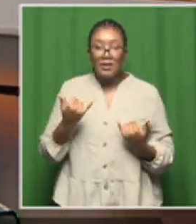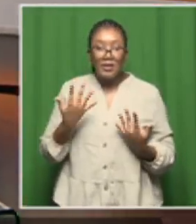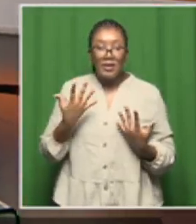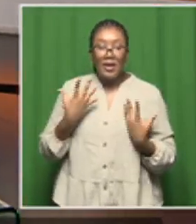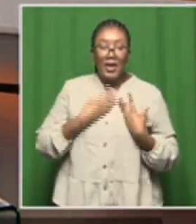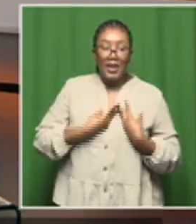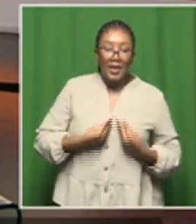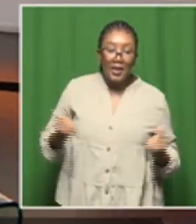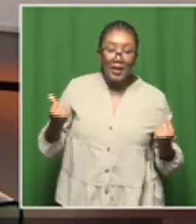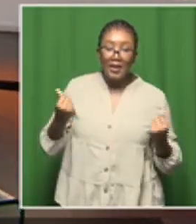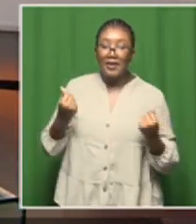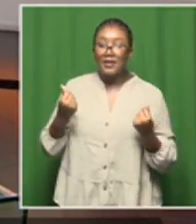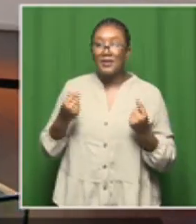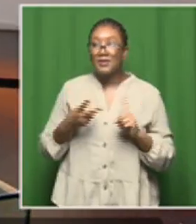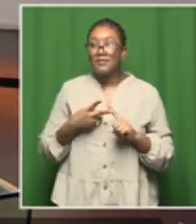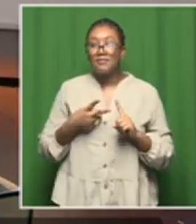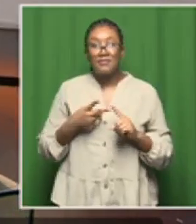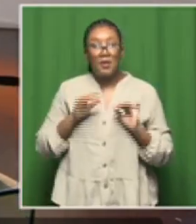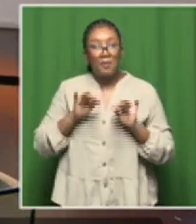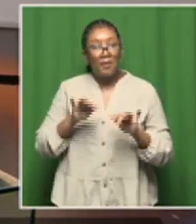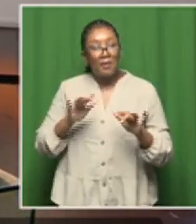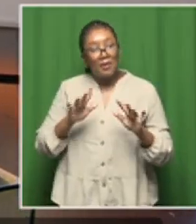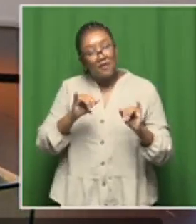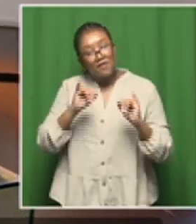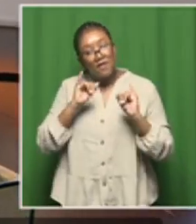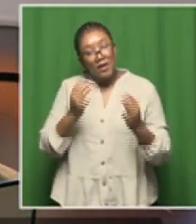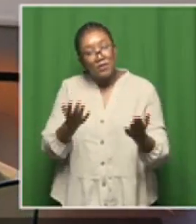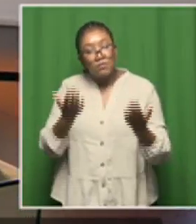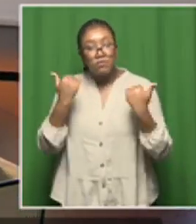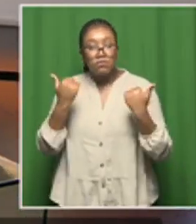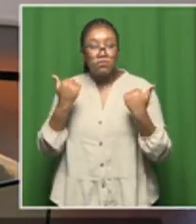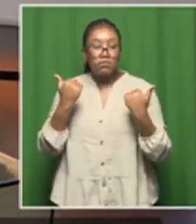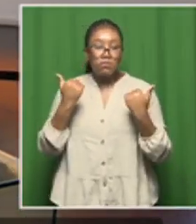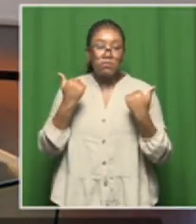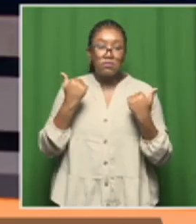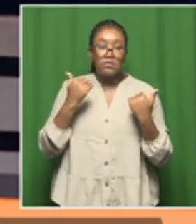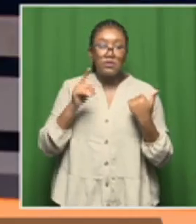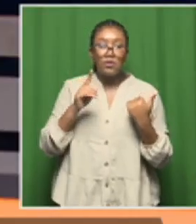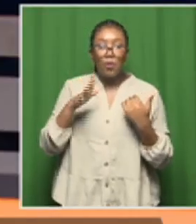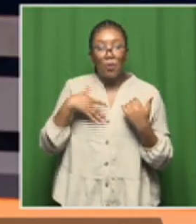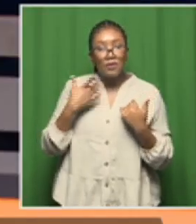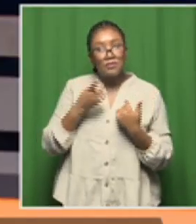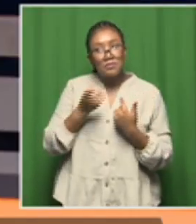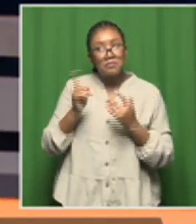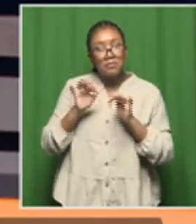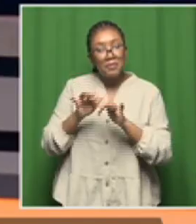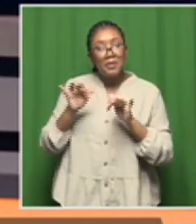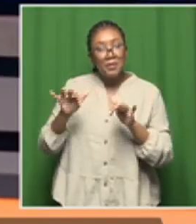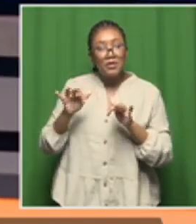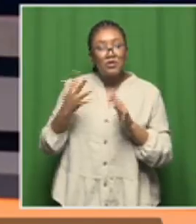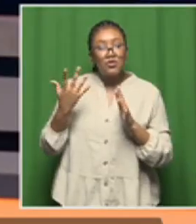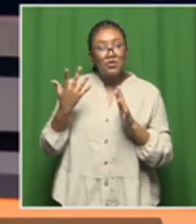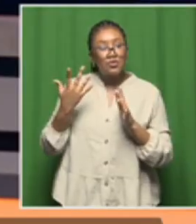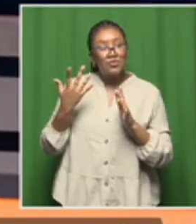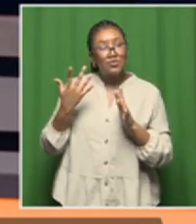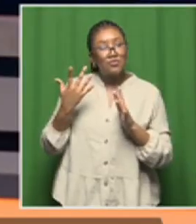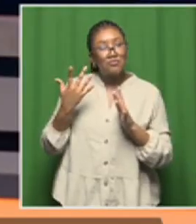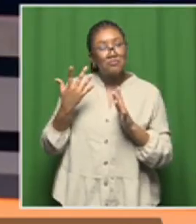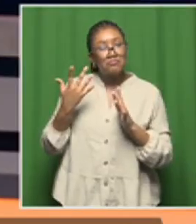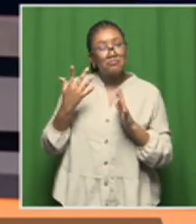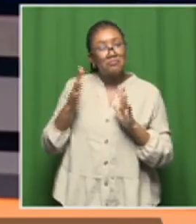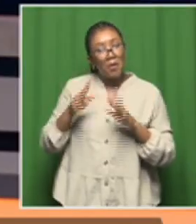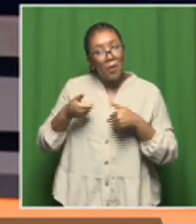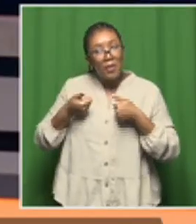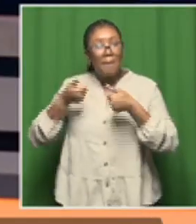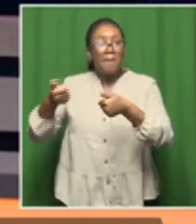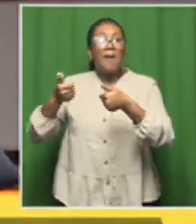process, healing at large, inviting people into that sacred space. But what do you want people to walk away with? What conversations do you also want them